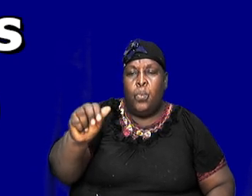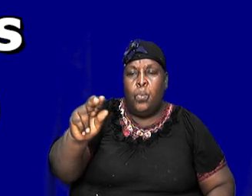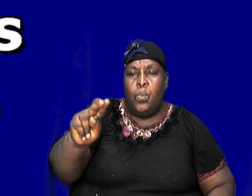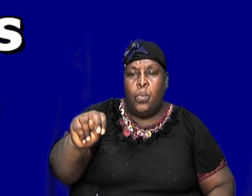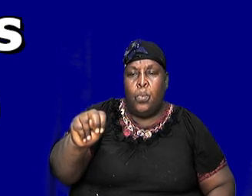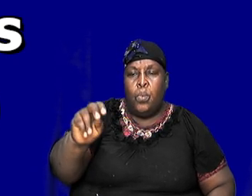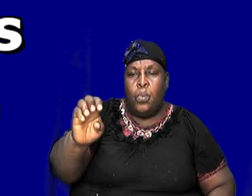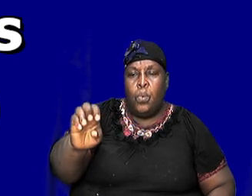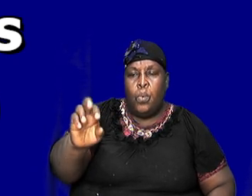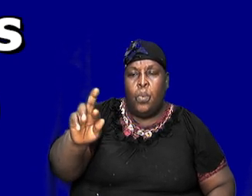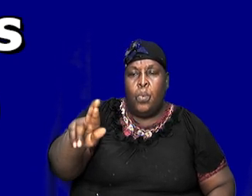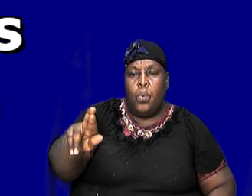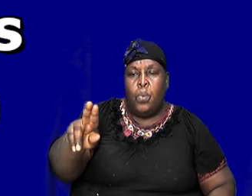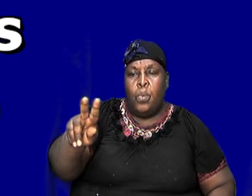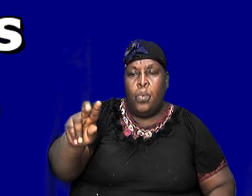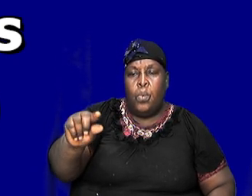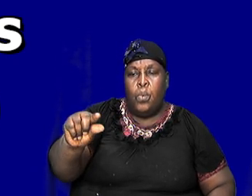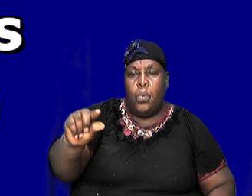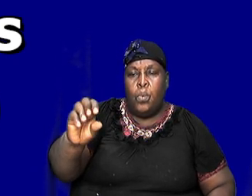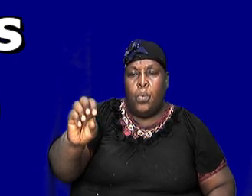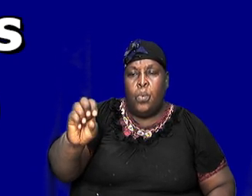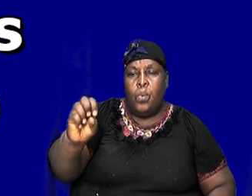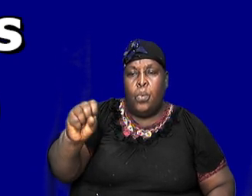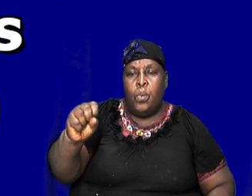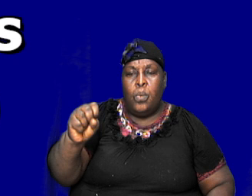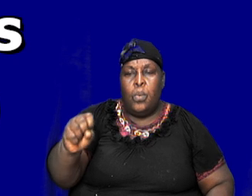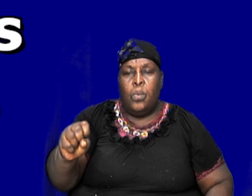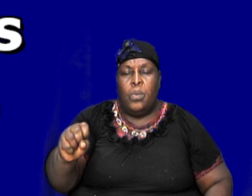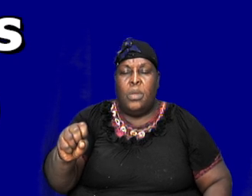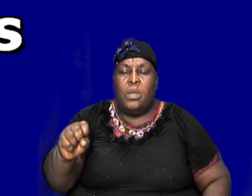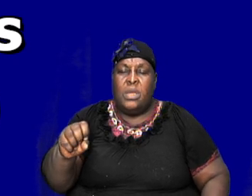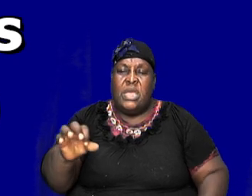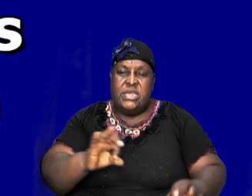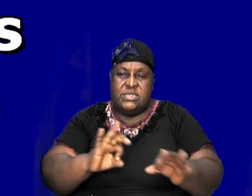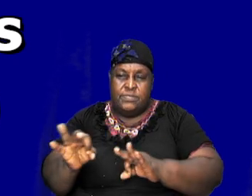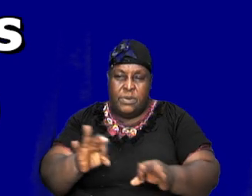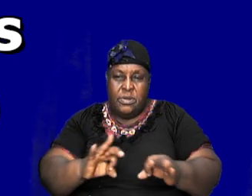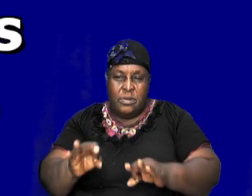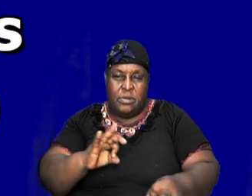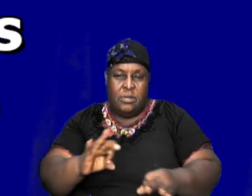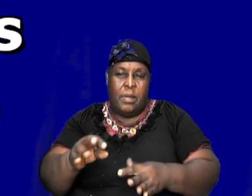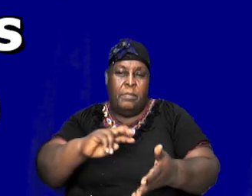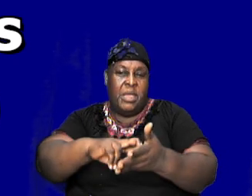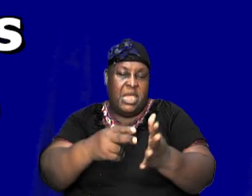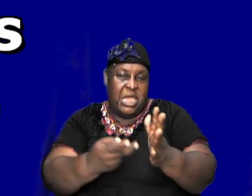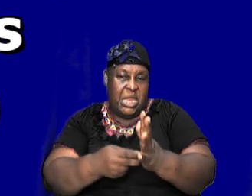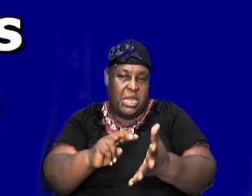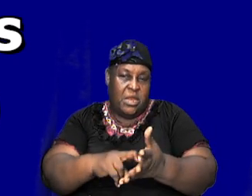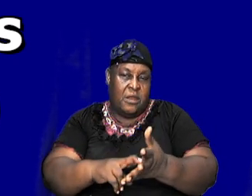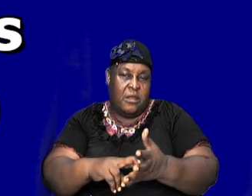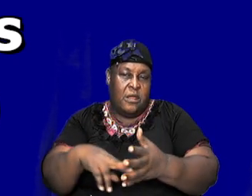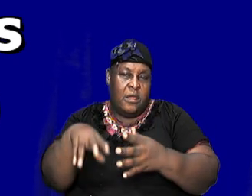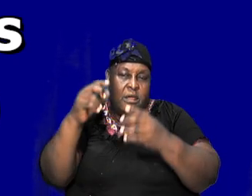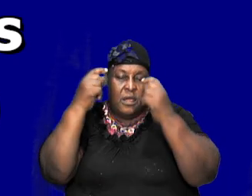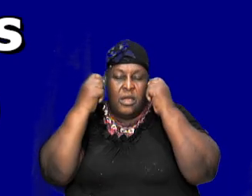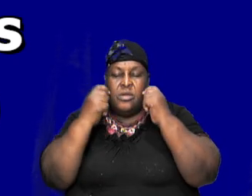he's explaining that terminology there to them, because, you know, a Jewish person would probably know